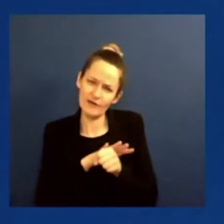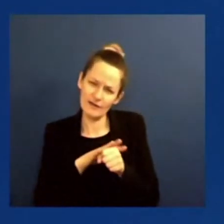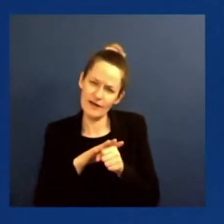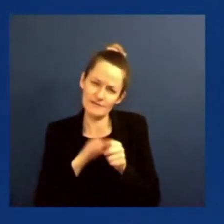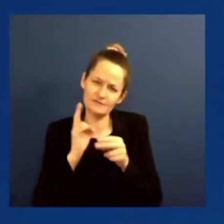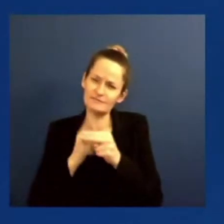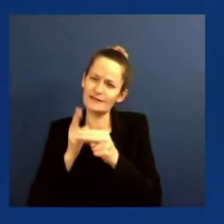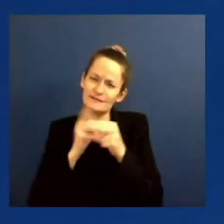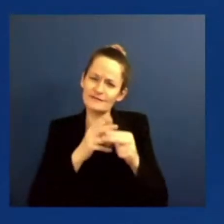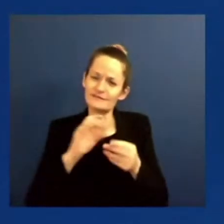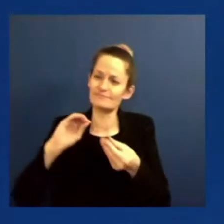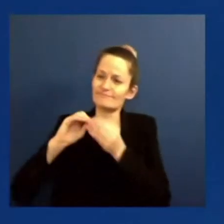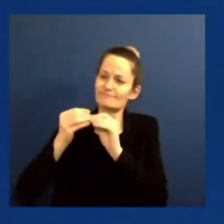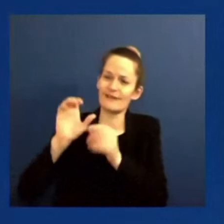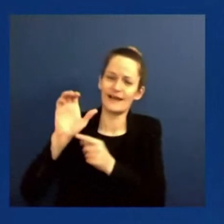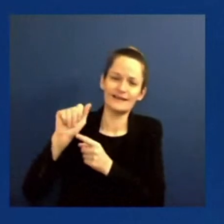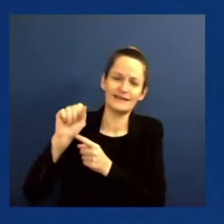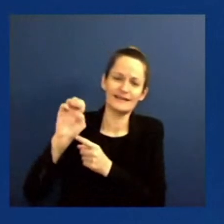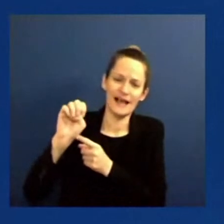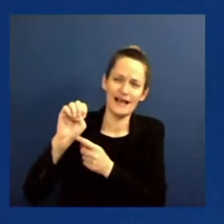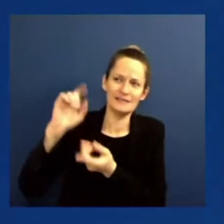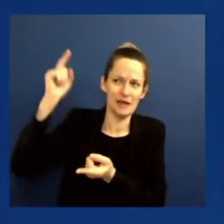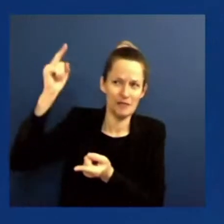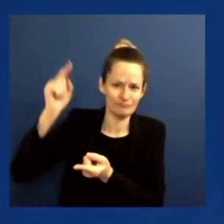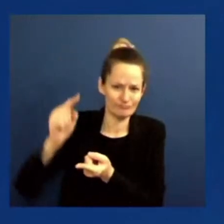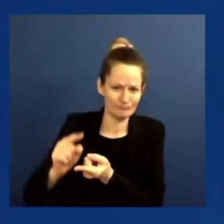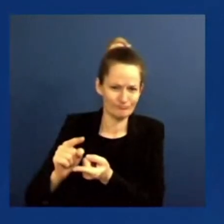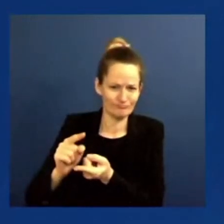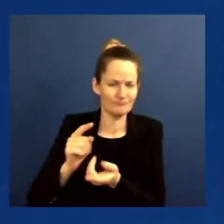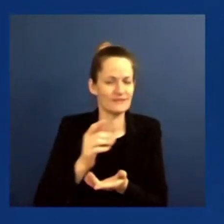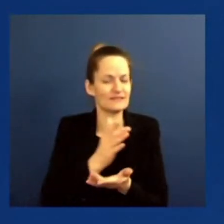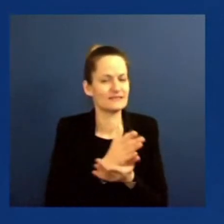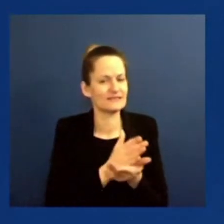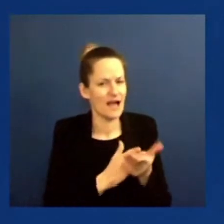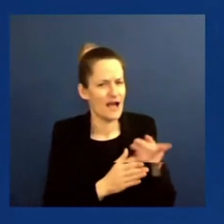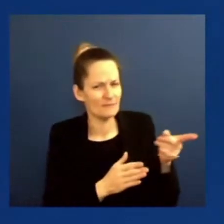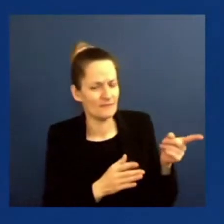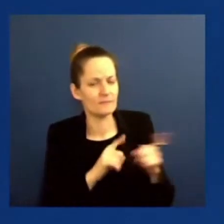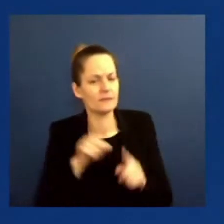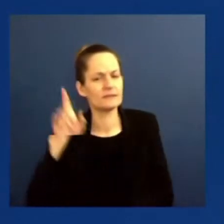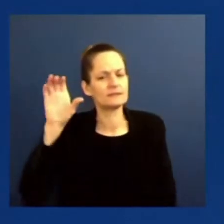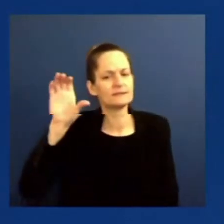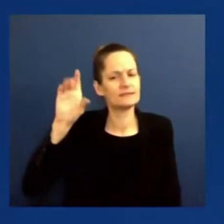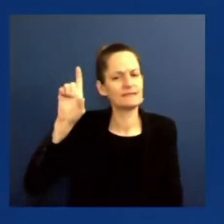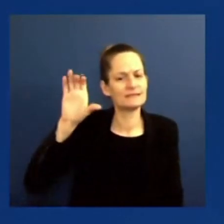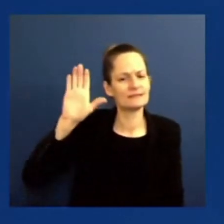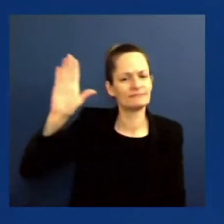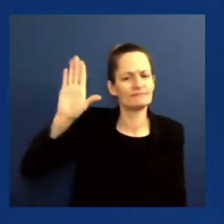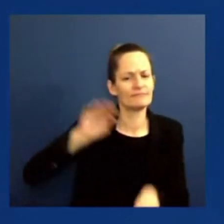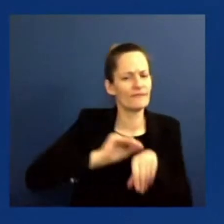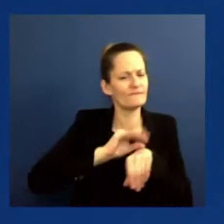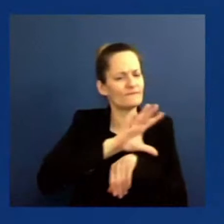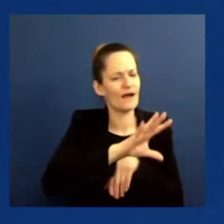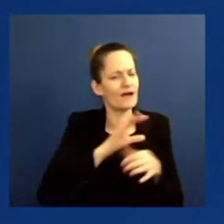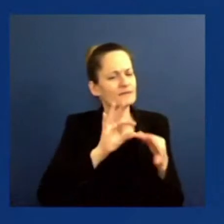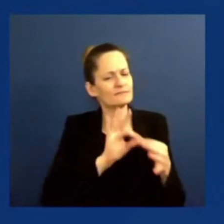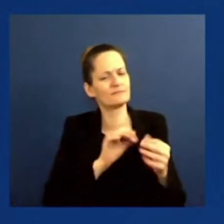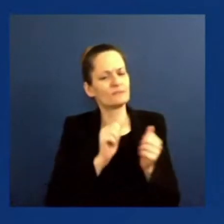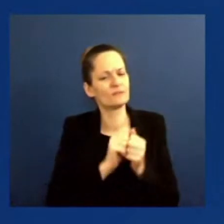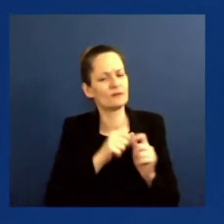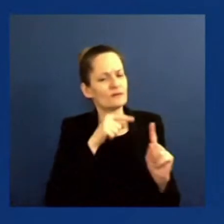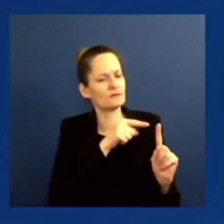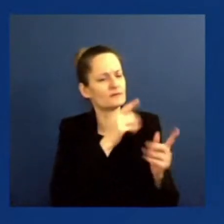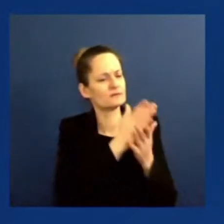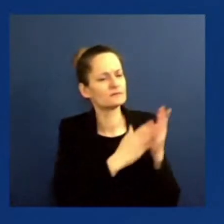the current CDC guidance for municipalities and states in terms of relaxing some of the restrictions that have been put in place